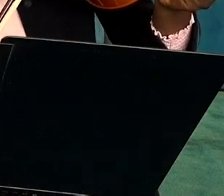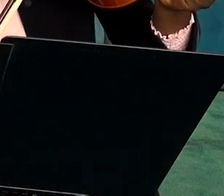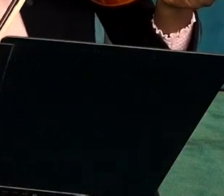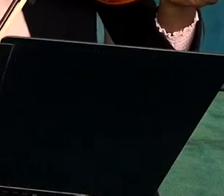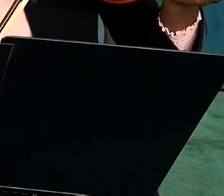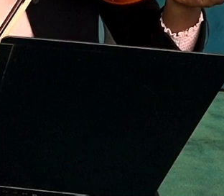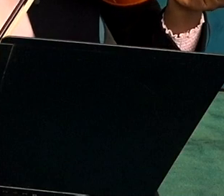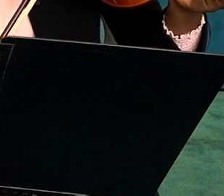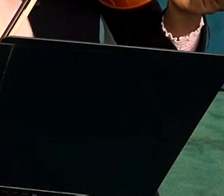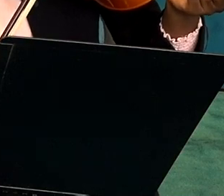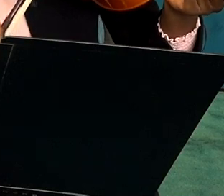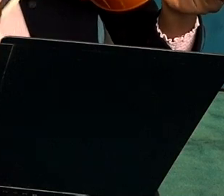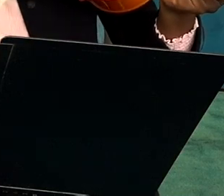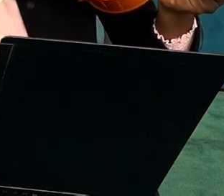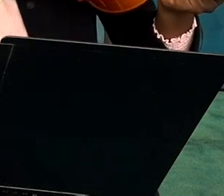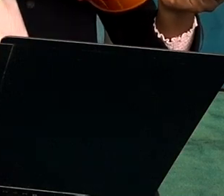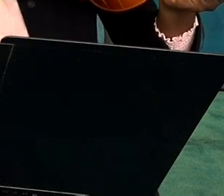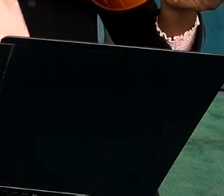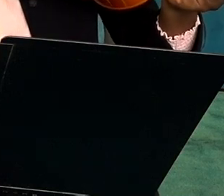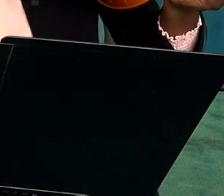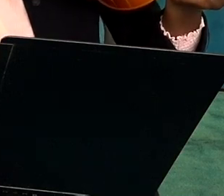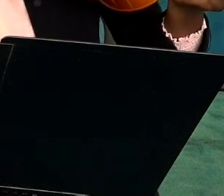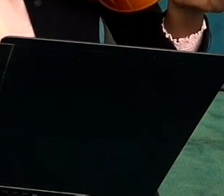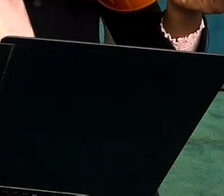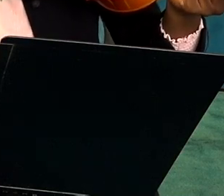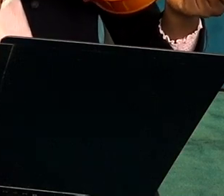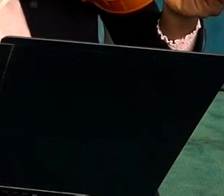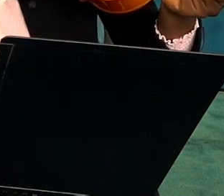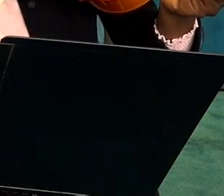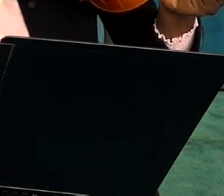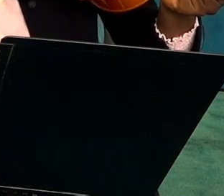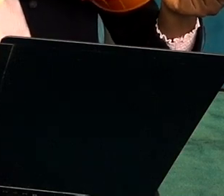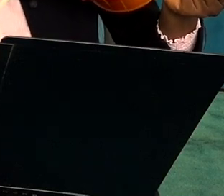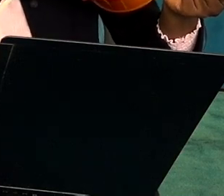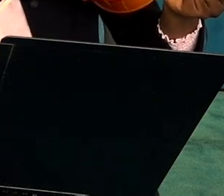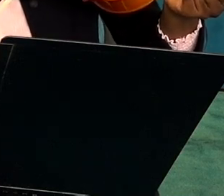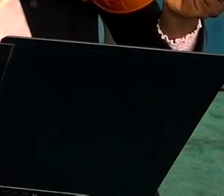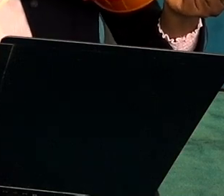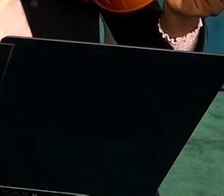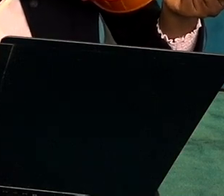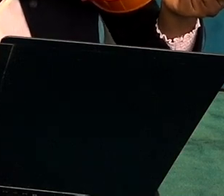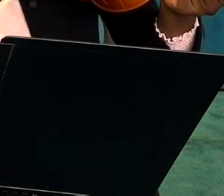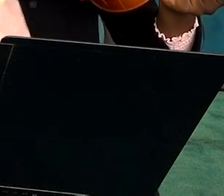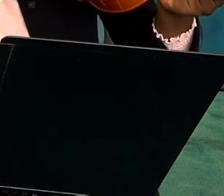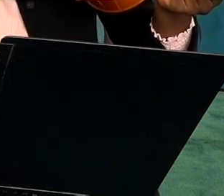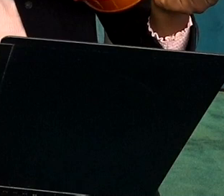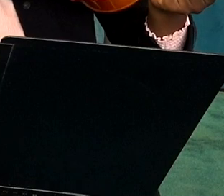Thank you.